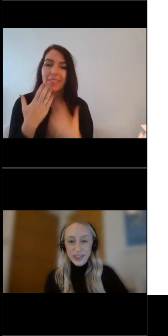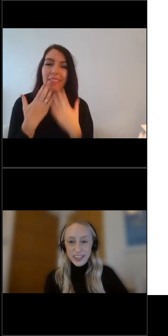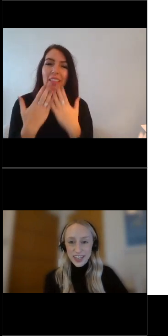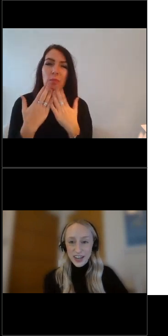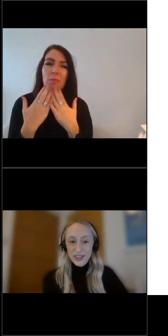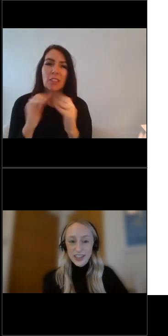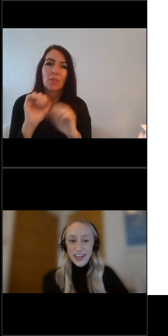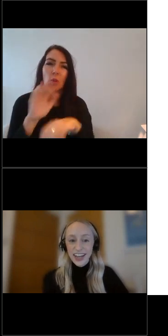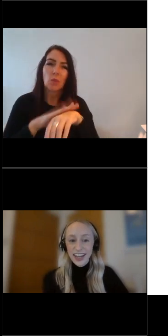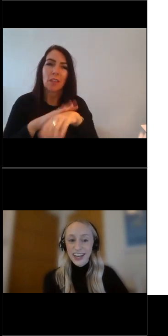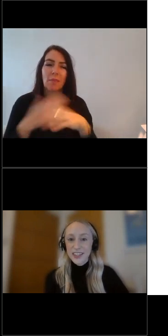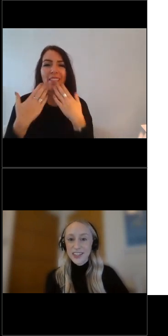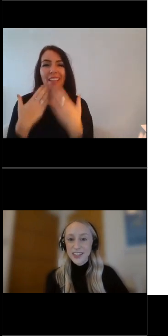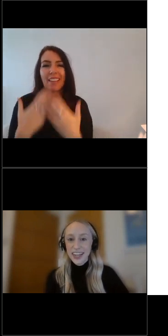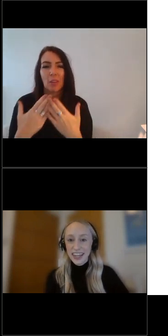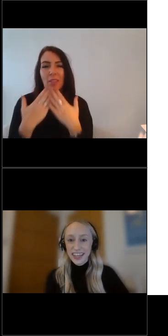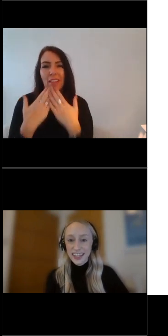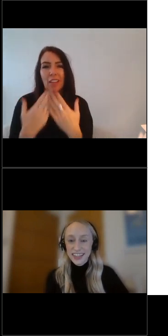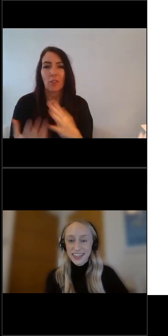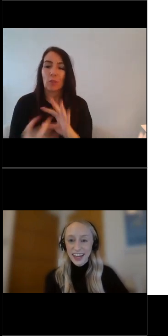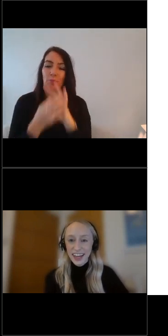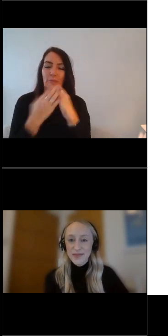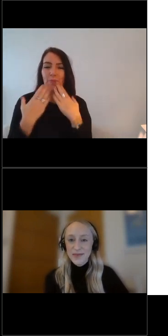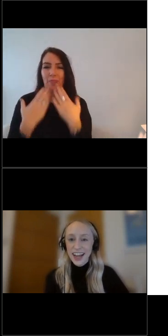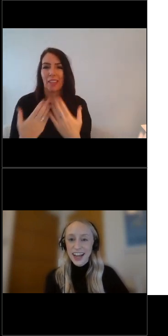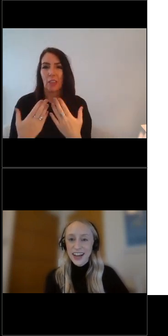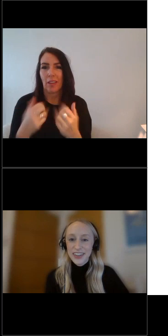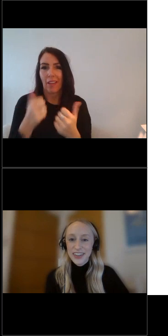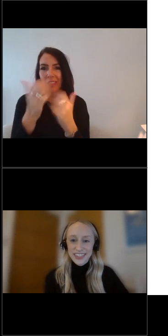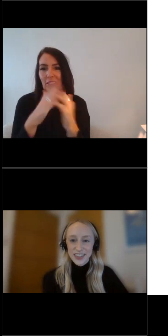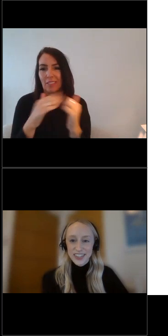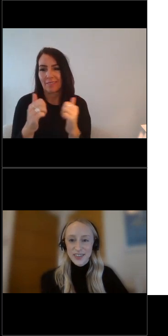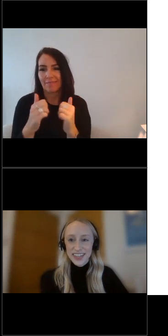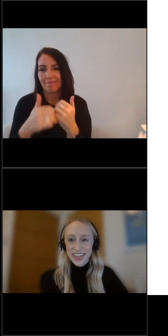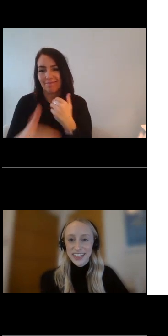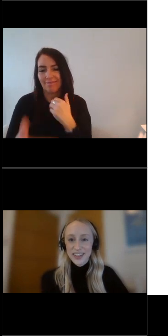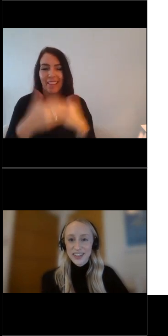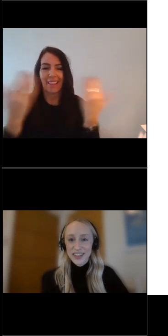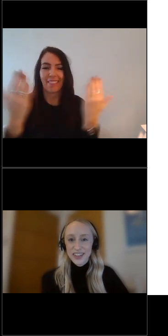for your time today and for tuning in. Have a fantastic rest of the day.